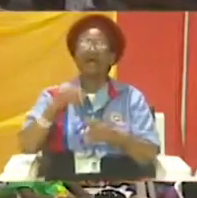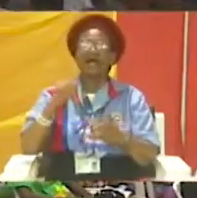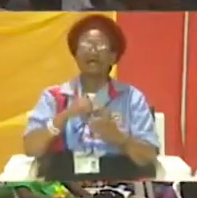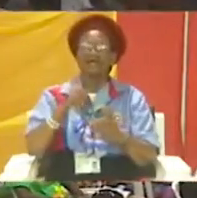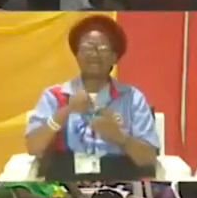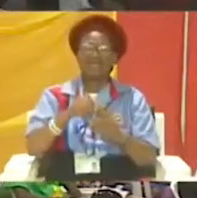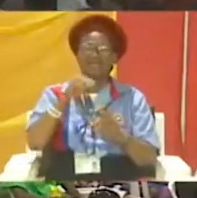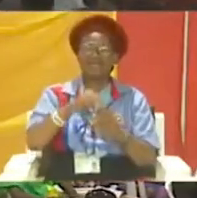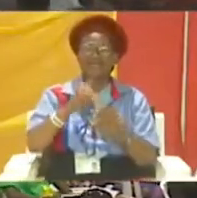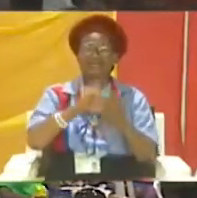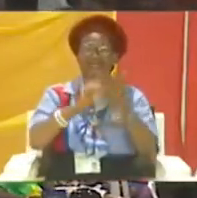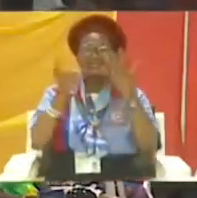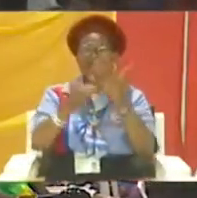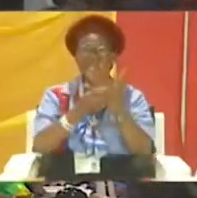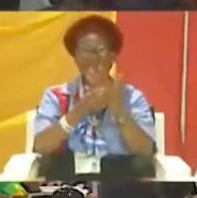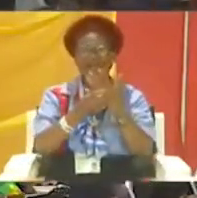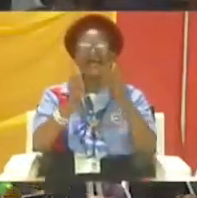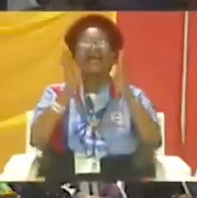December